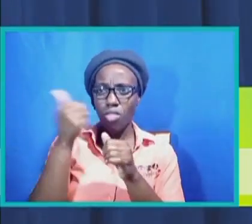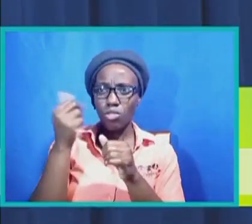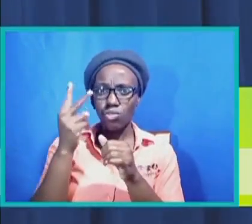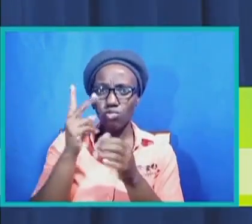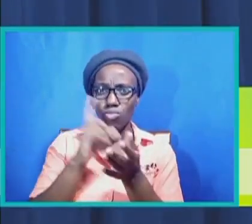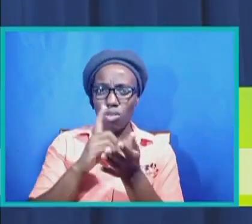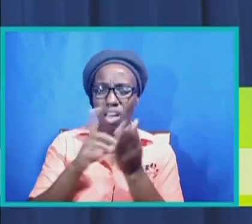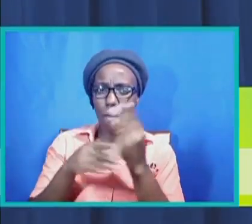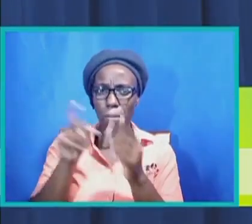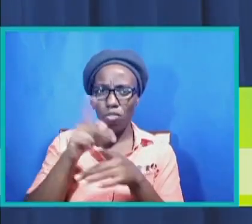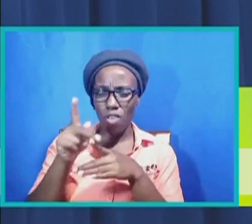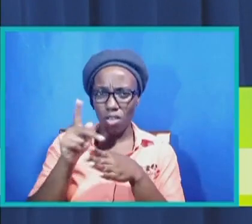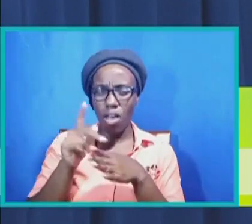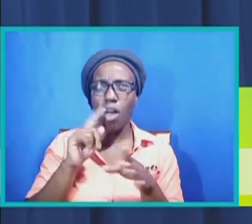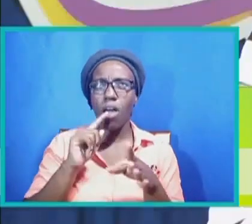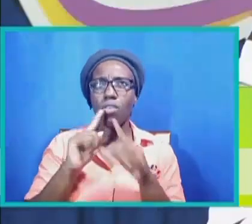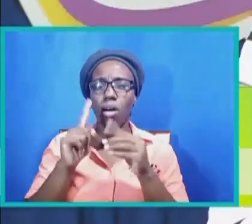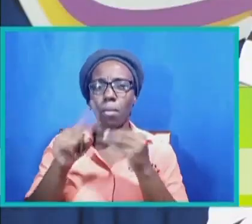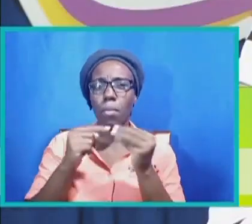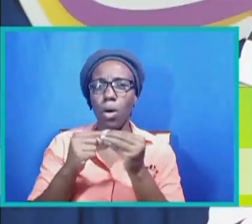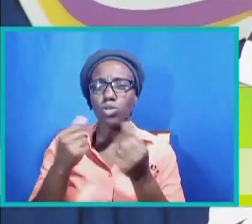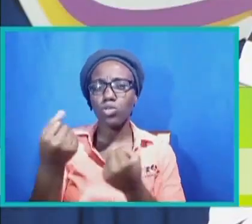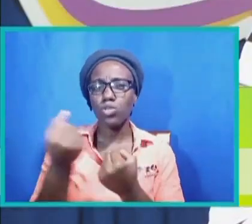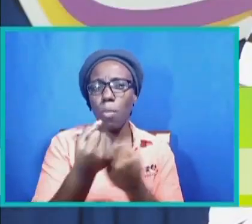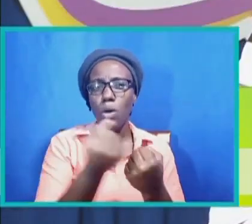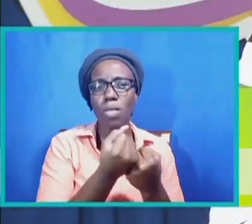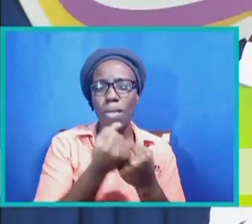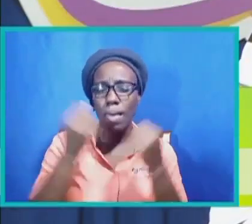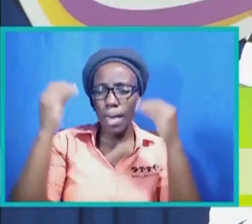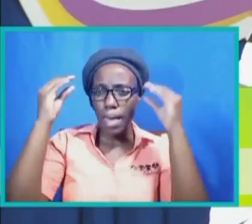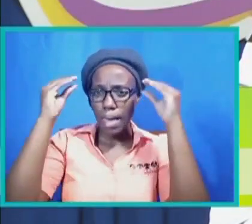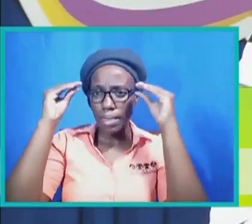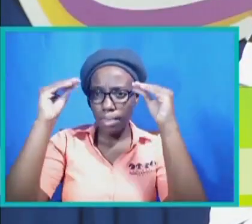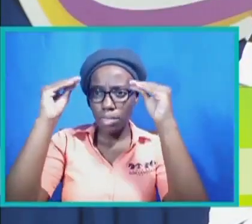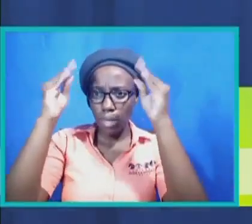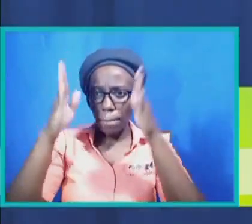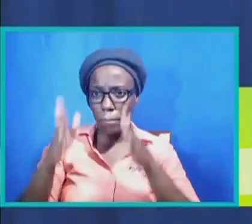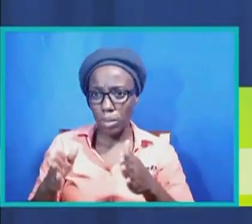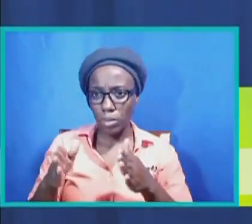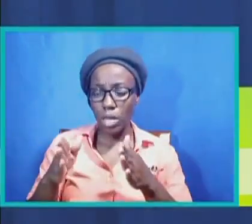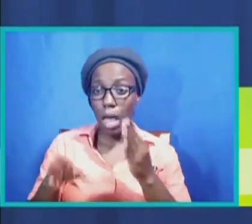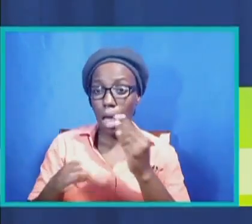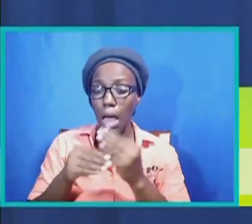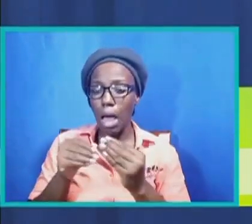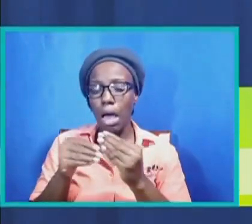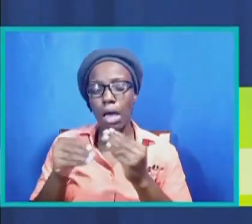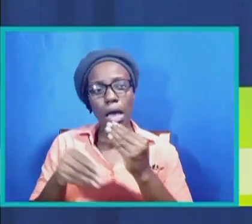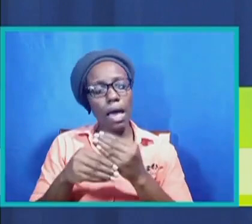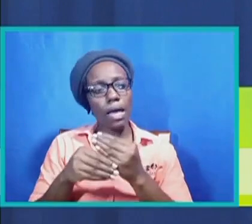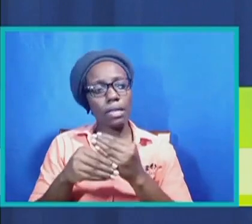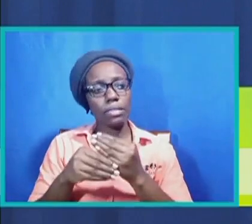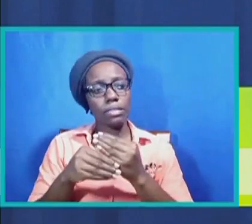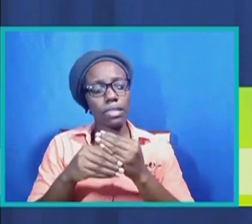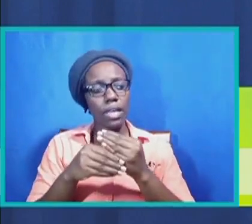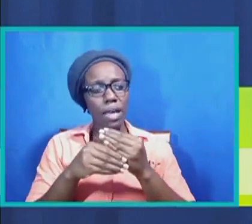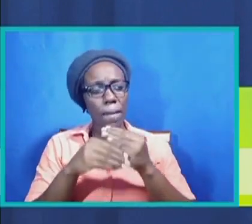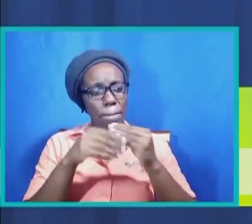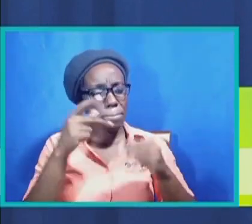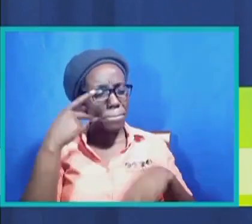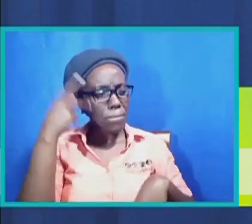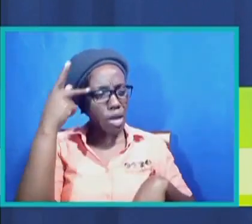supporting educators, looking at parents and guardians, understanding their role in the education a little